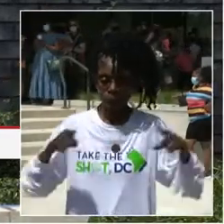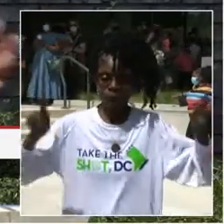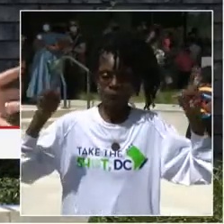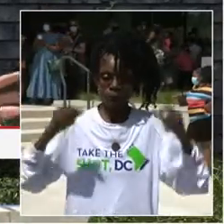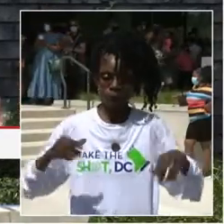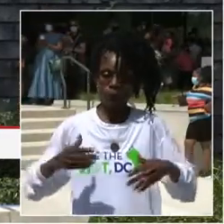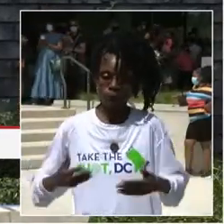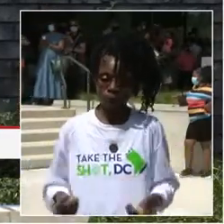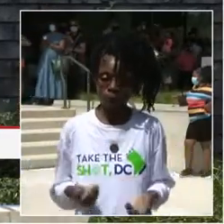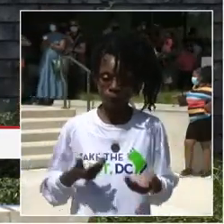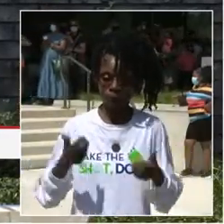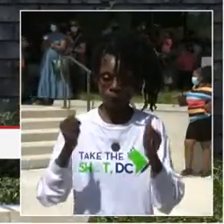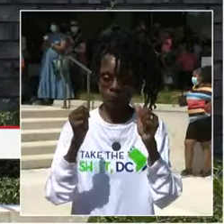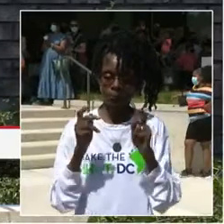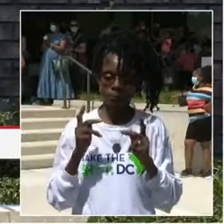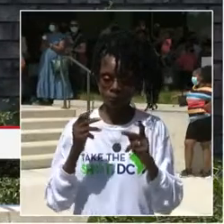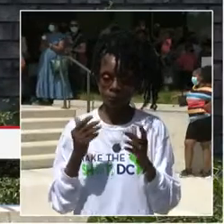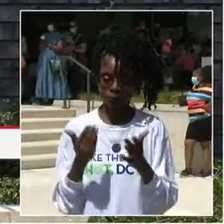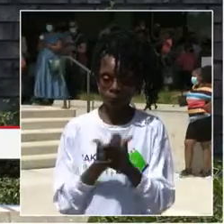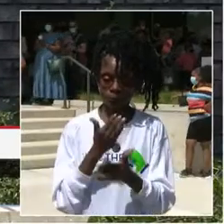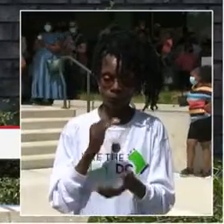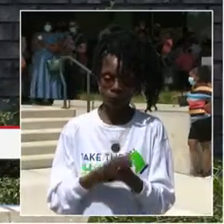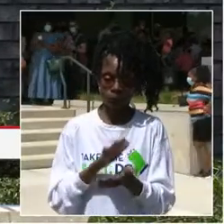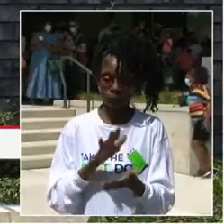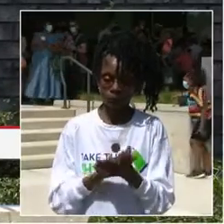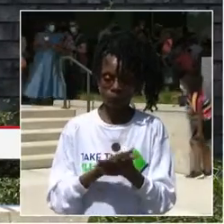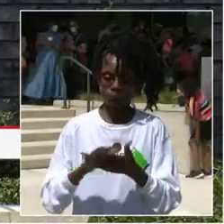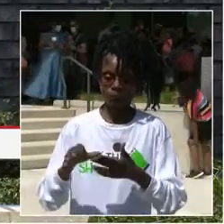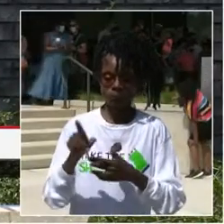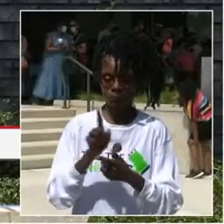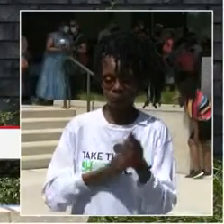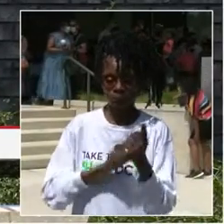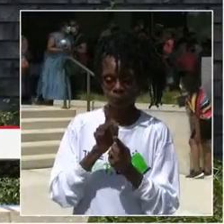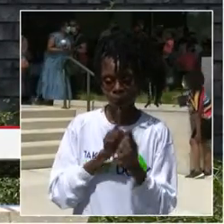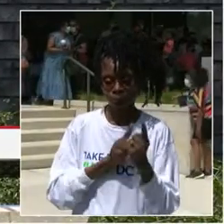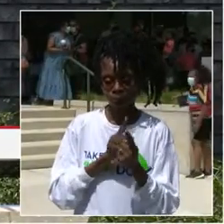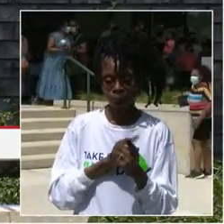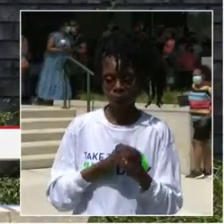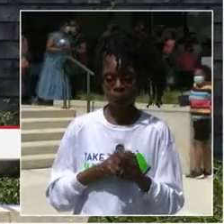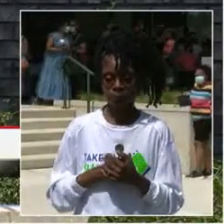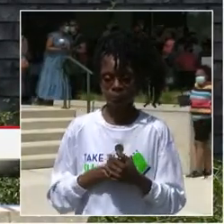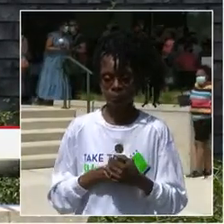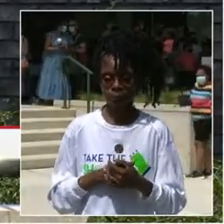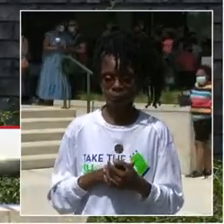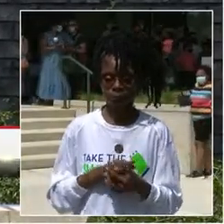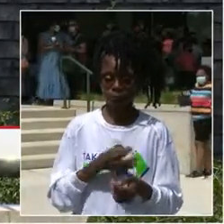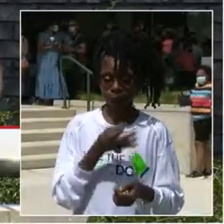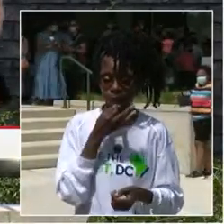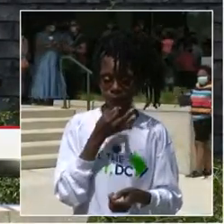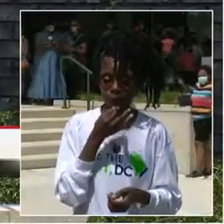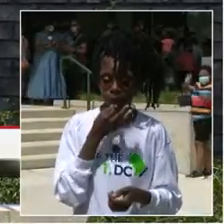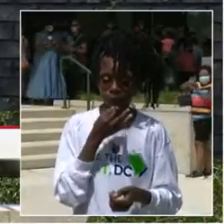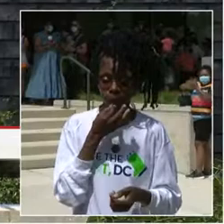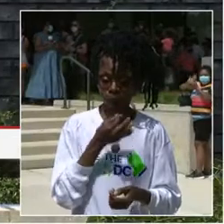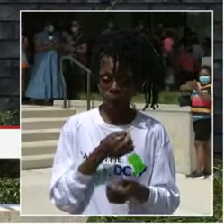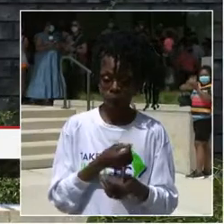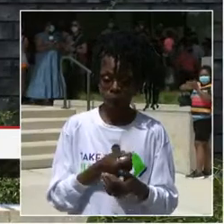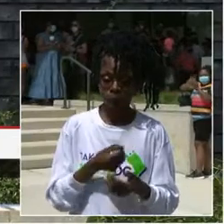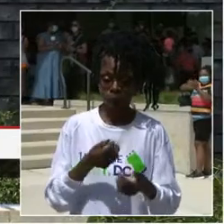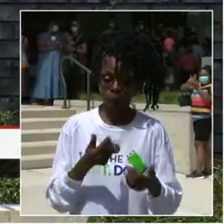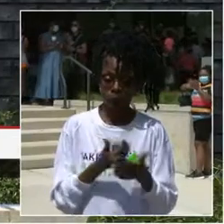school in person, and to our upcoming and incoming senior class. You guys are going to have a phenomenal year. So let's give all our students one big round of